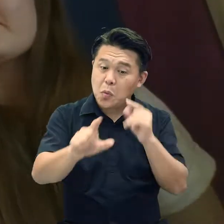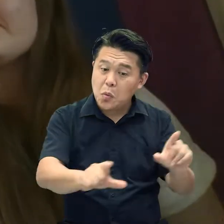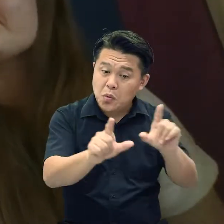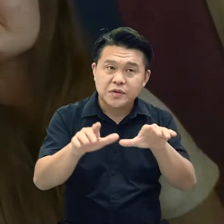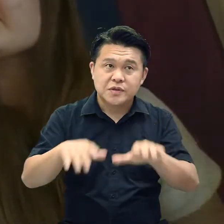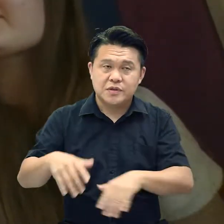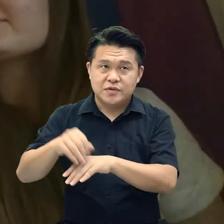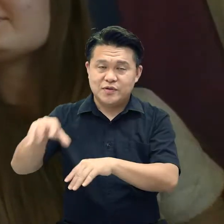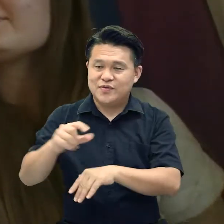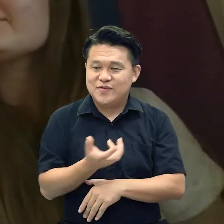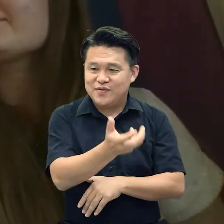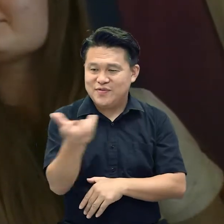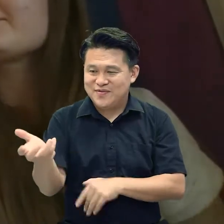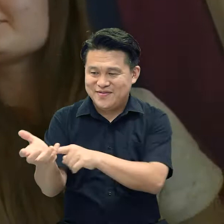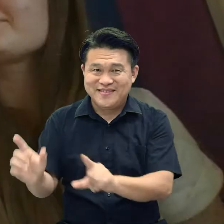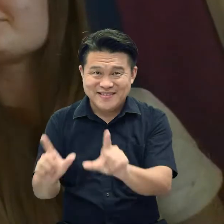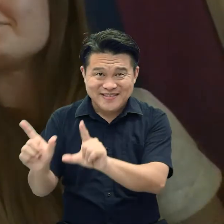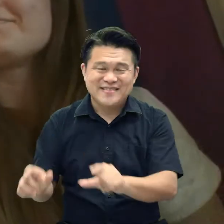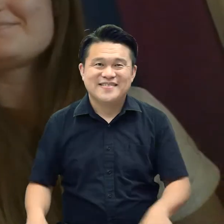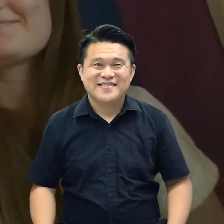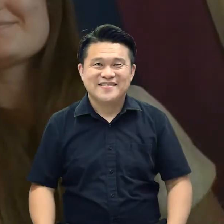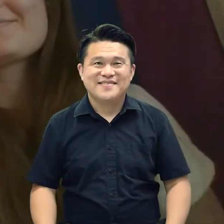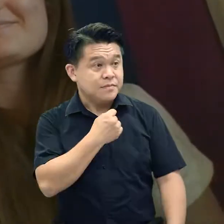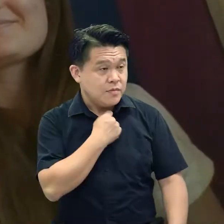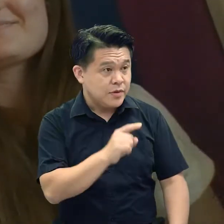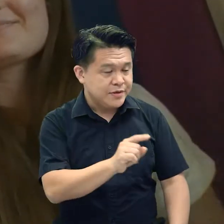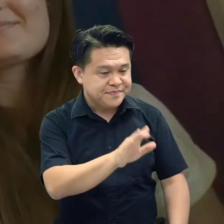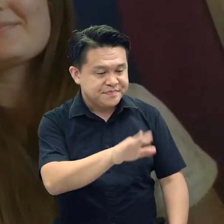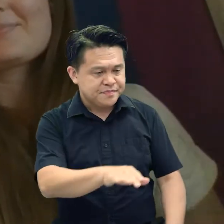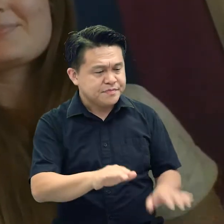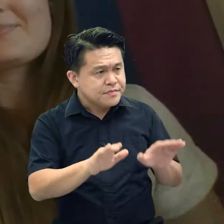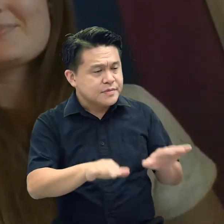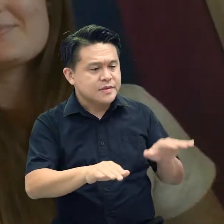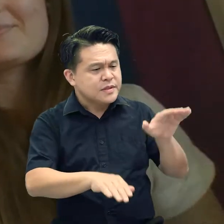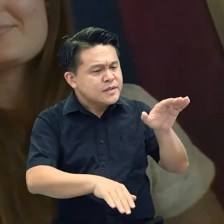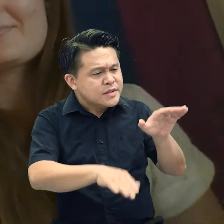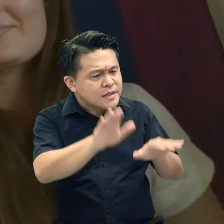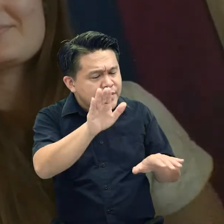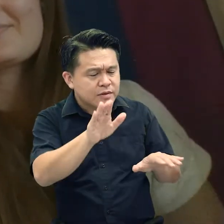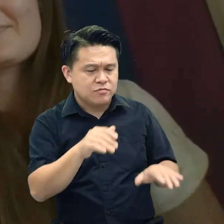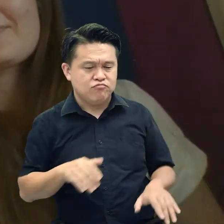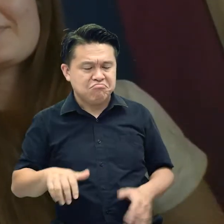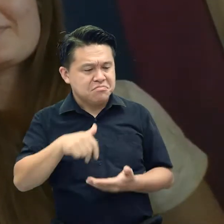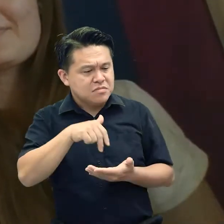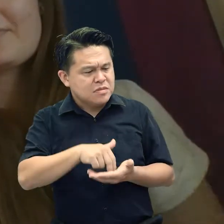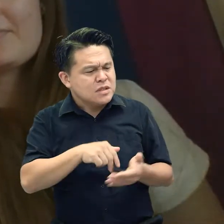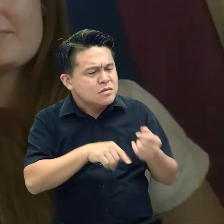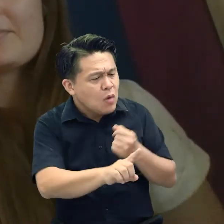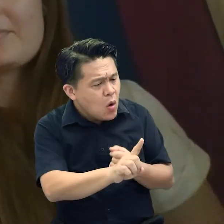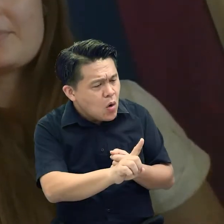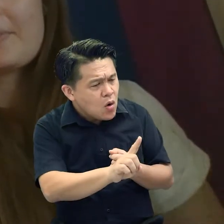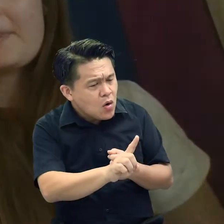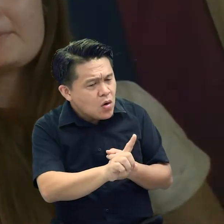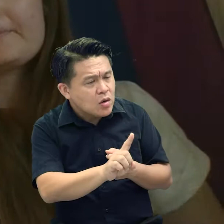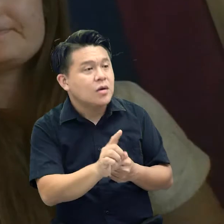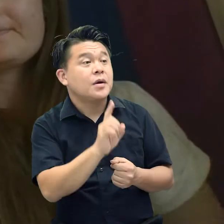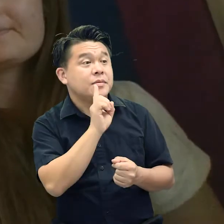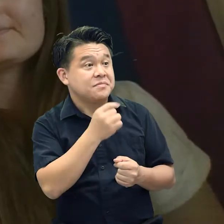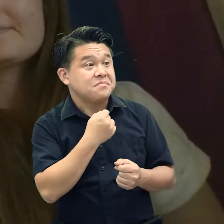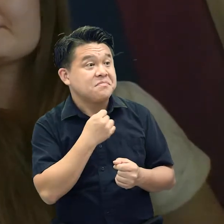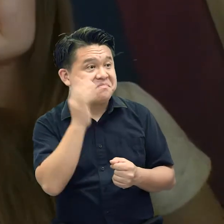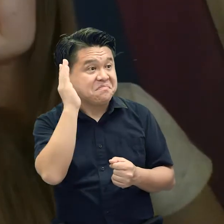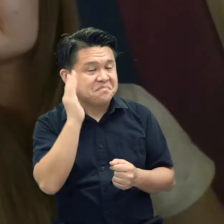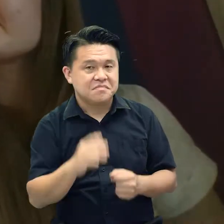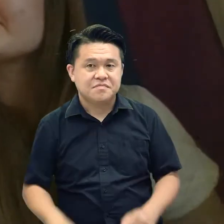Korea, and then now I live in Sweden, as Juana said. So now we're going to talk about what it means, what